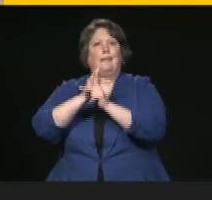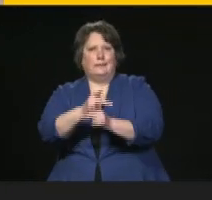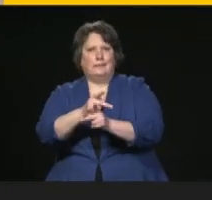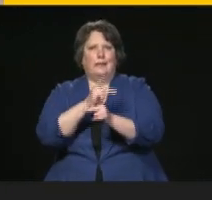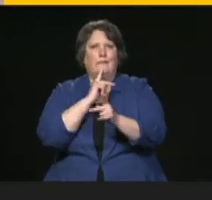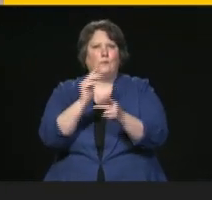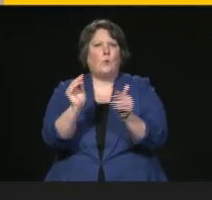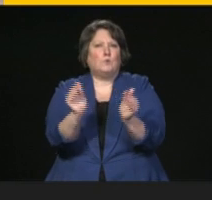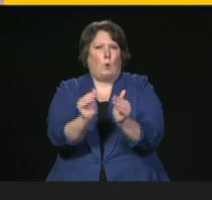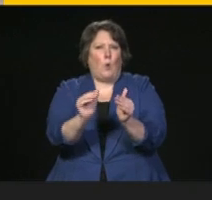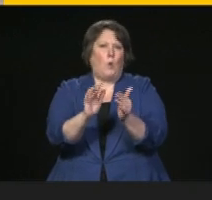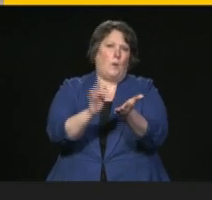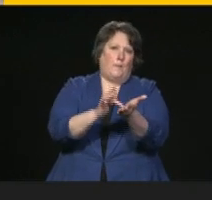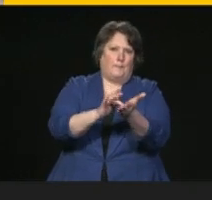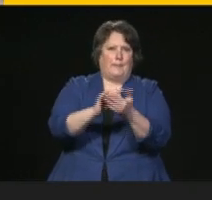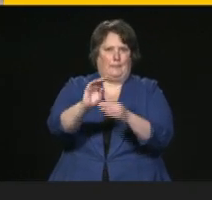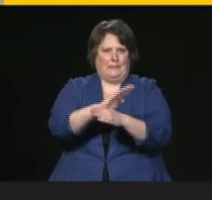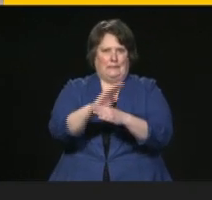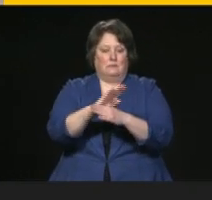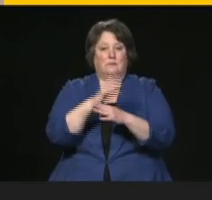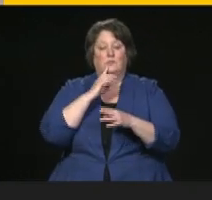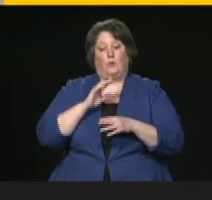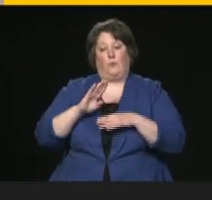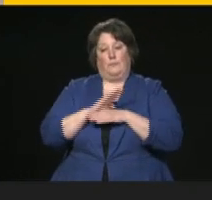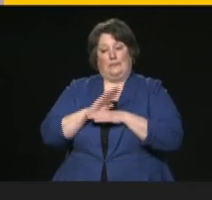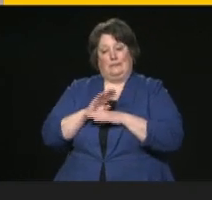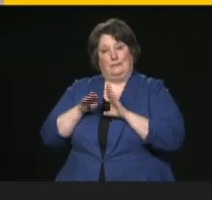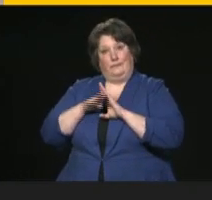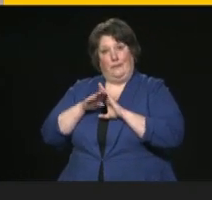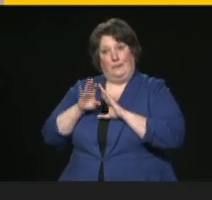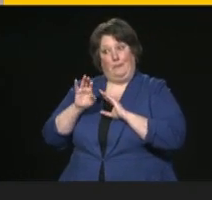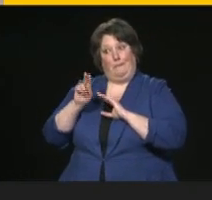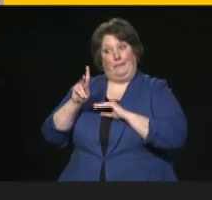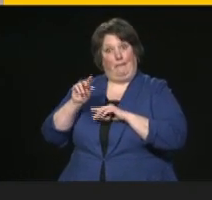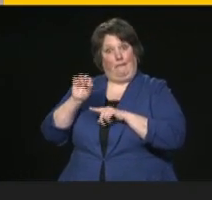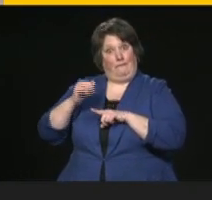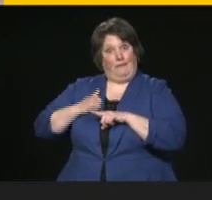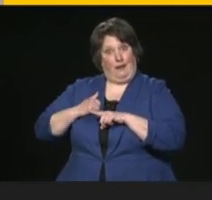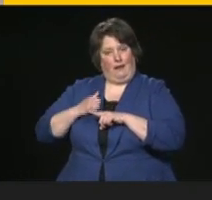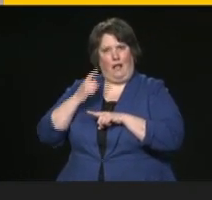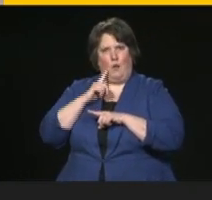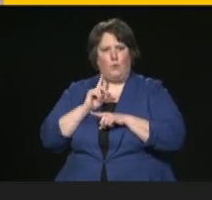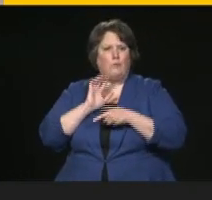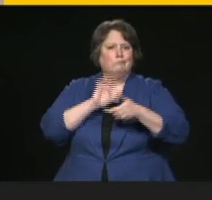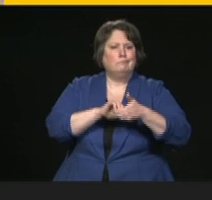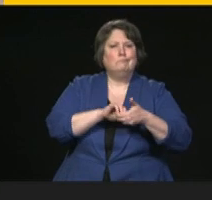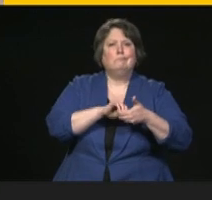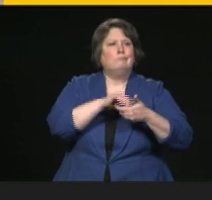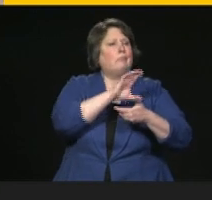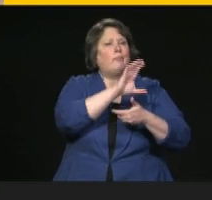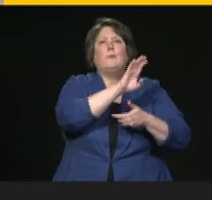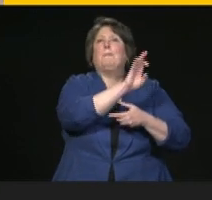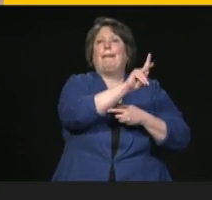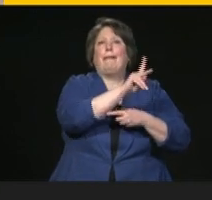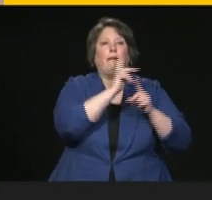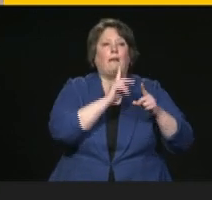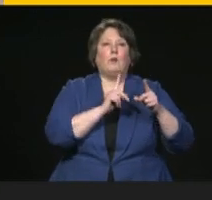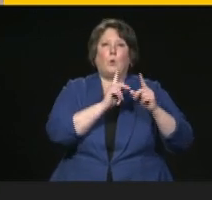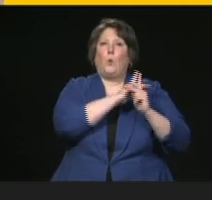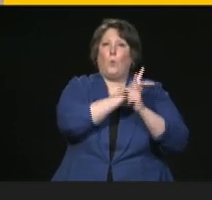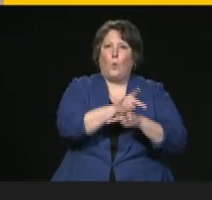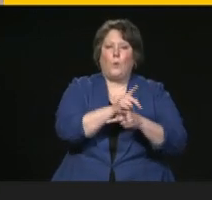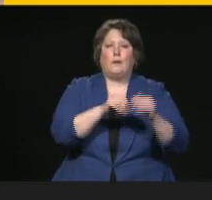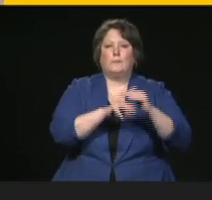Canada will team up with financial institutions to offer loans up to $6.25 million to help keep them